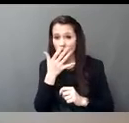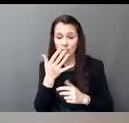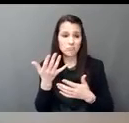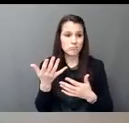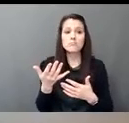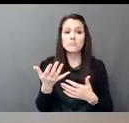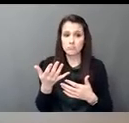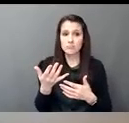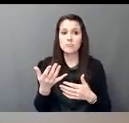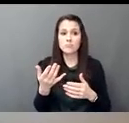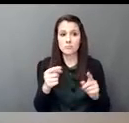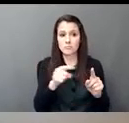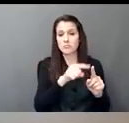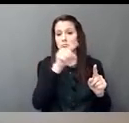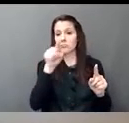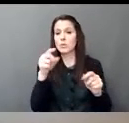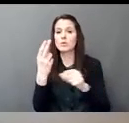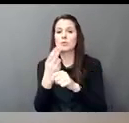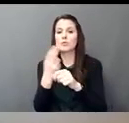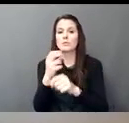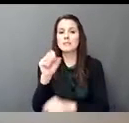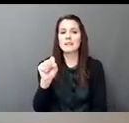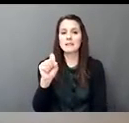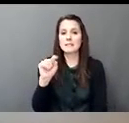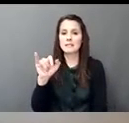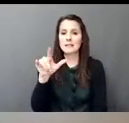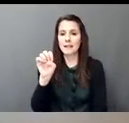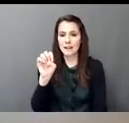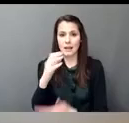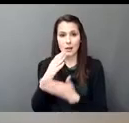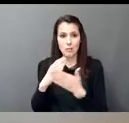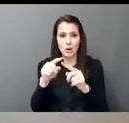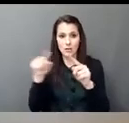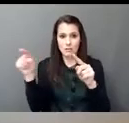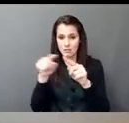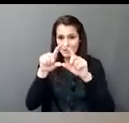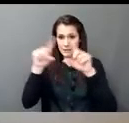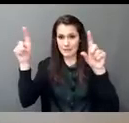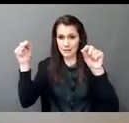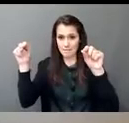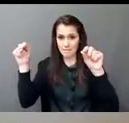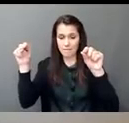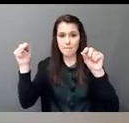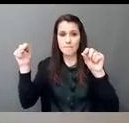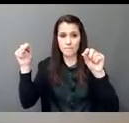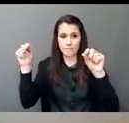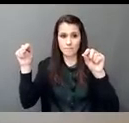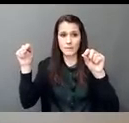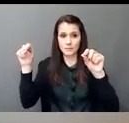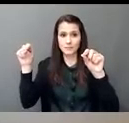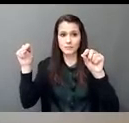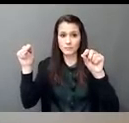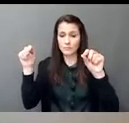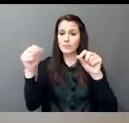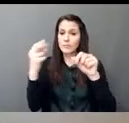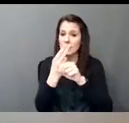that you go over to the styles section in your home ribbon and edit the normal or